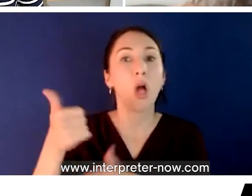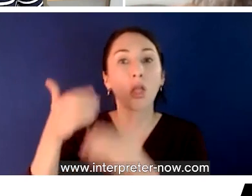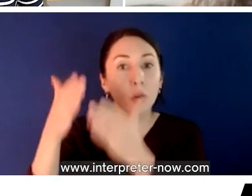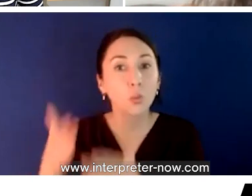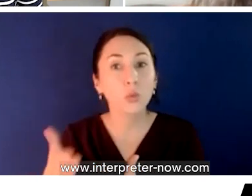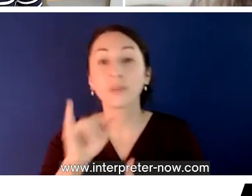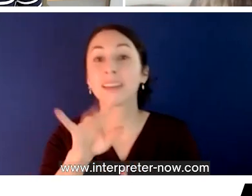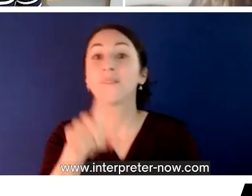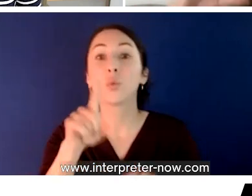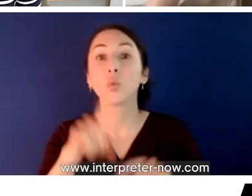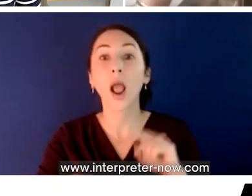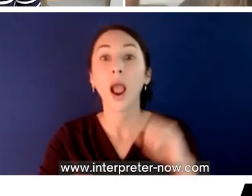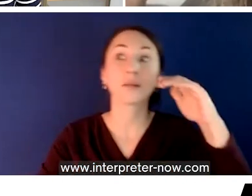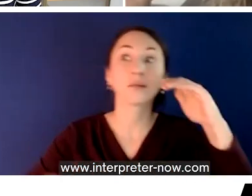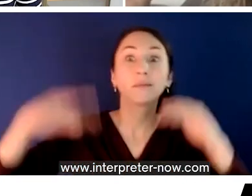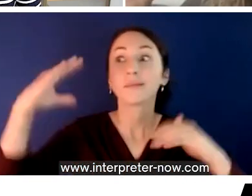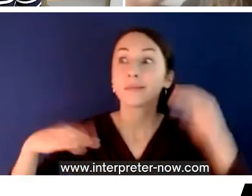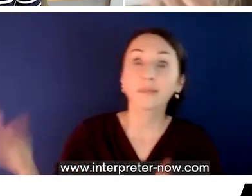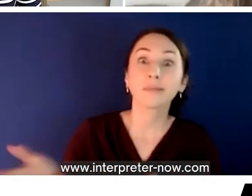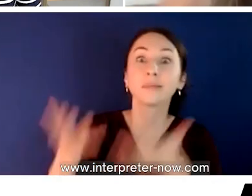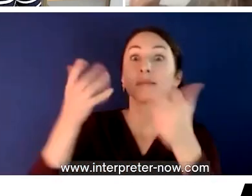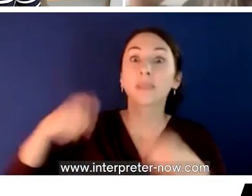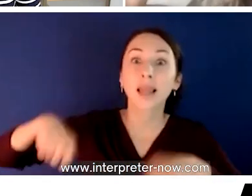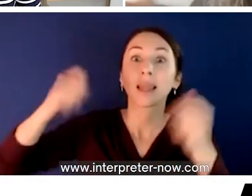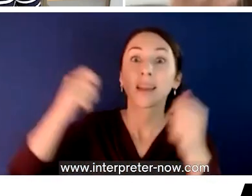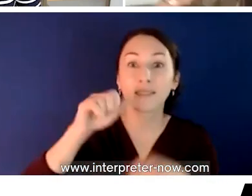making other people feel bad, if you're denigrating somebody